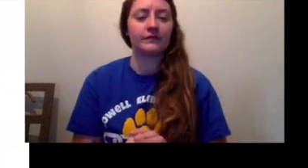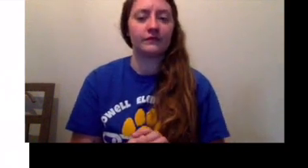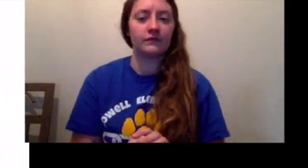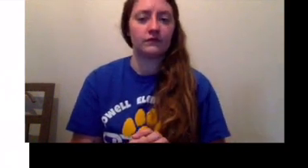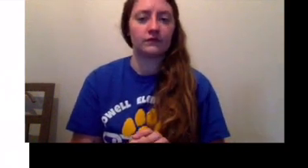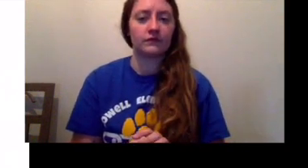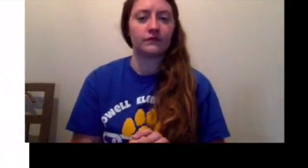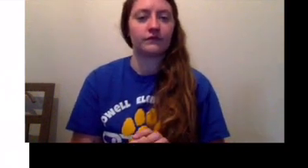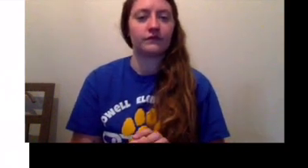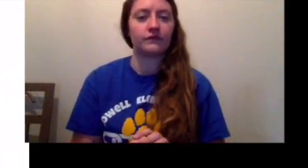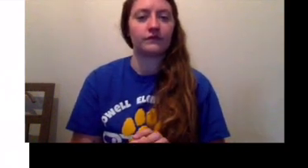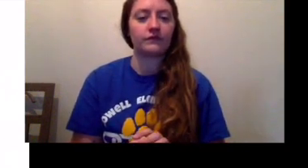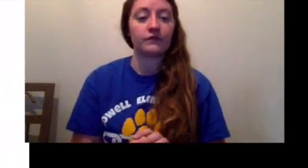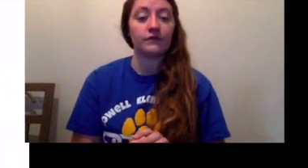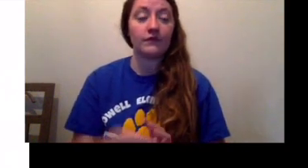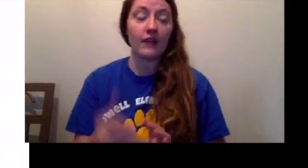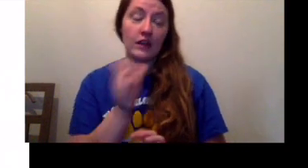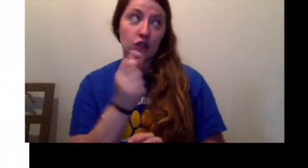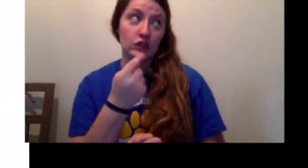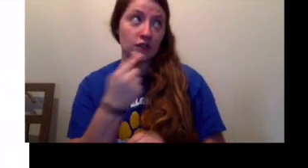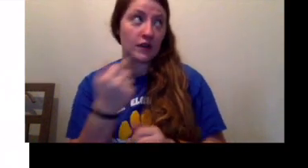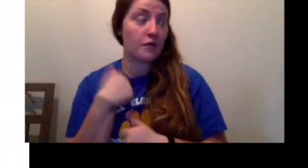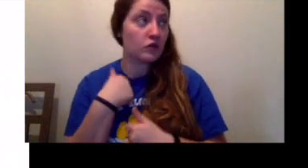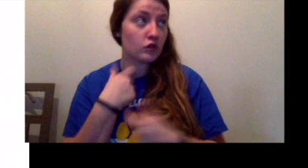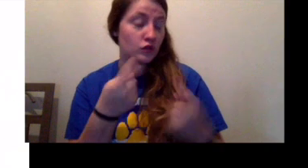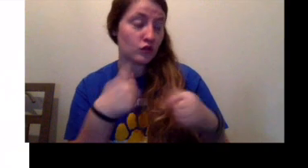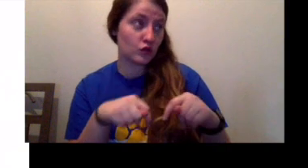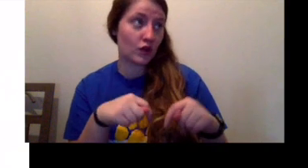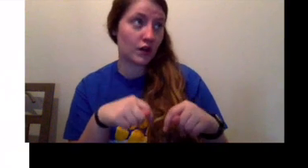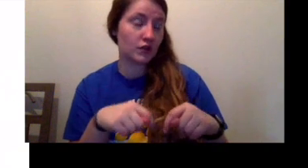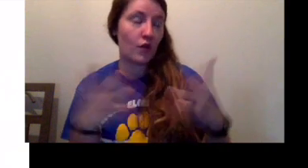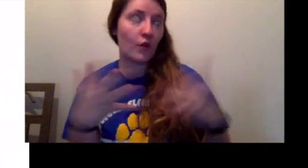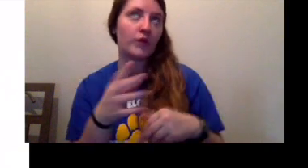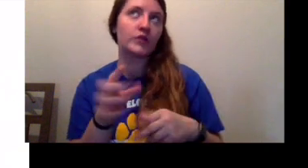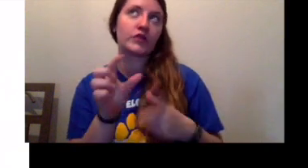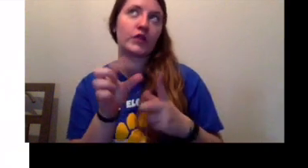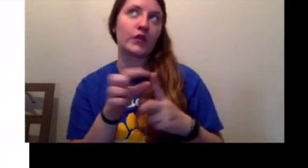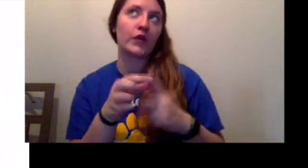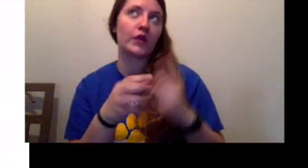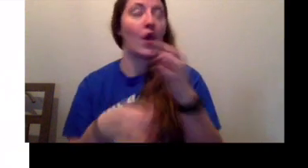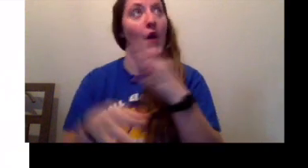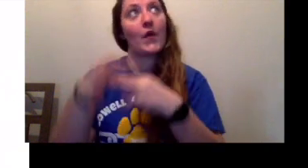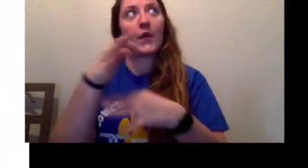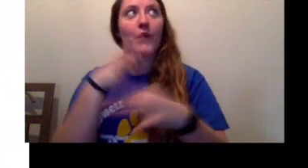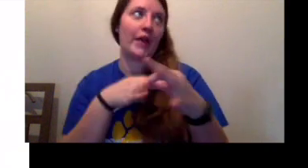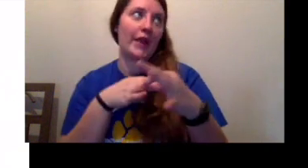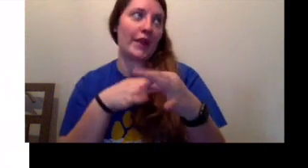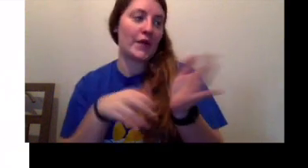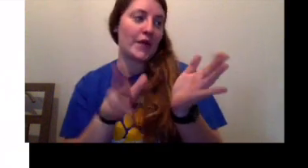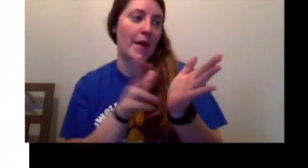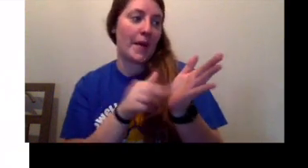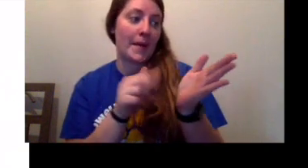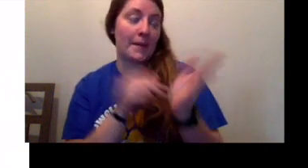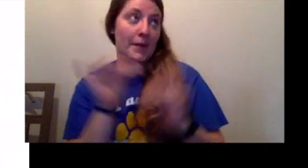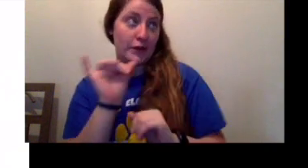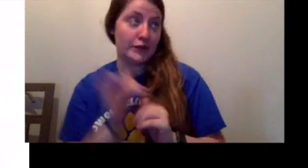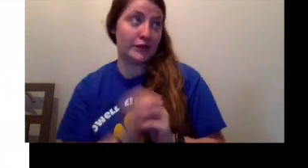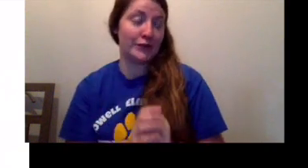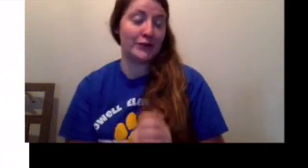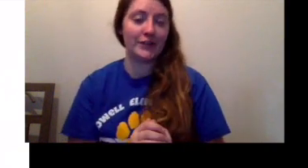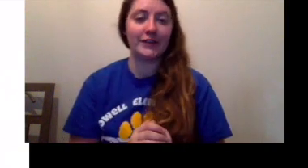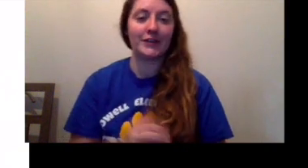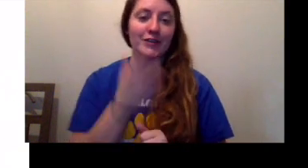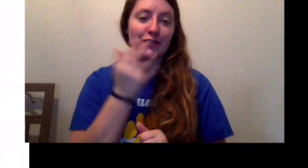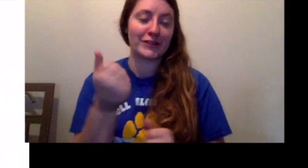bowl. "Don't tell me the soldiers try to, what's the word, relocate butter too?" She laughed at her